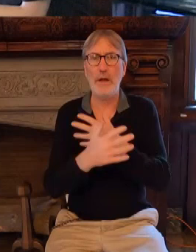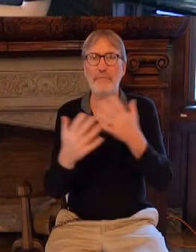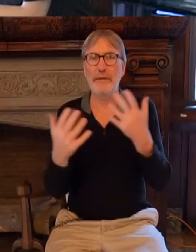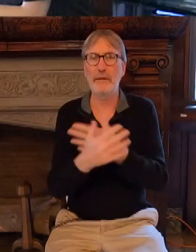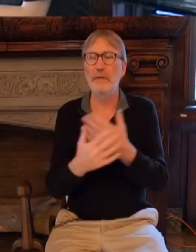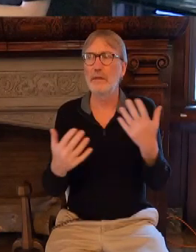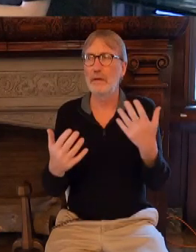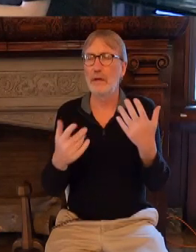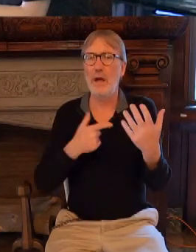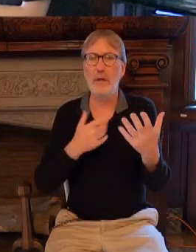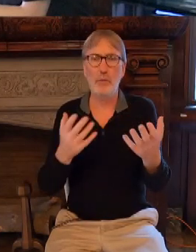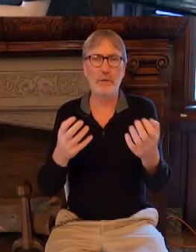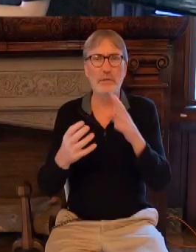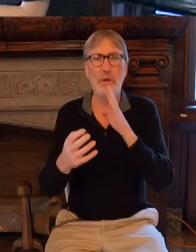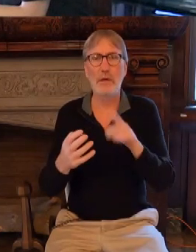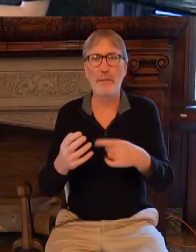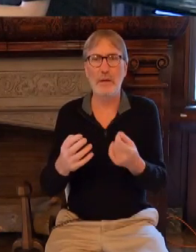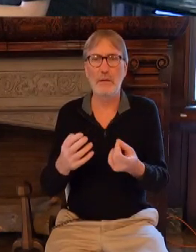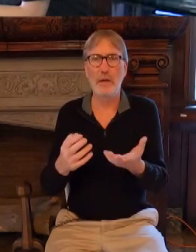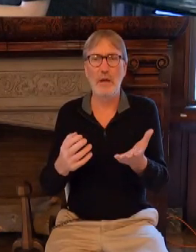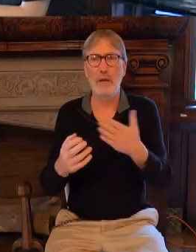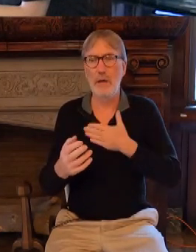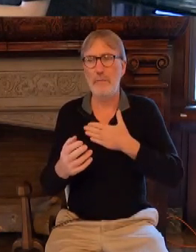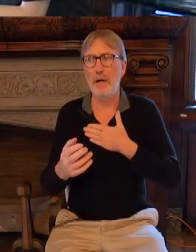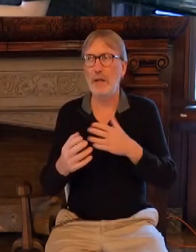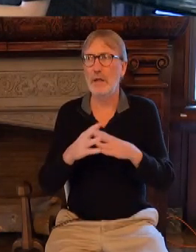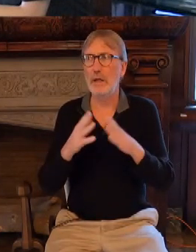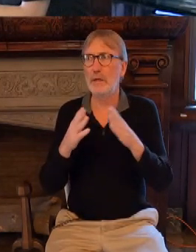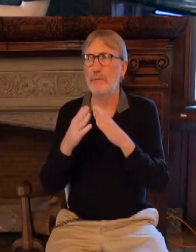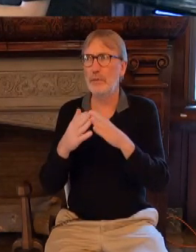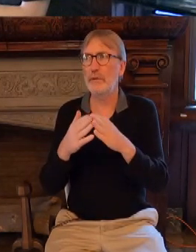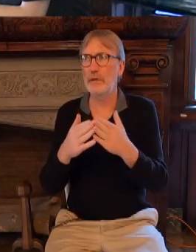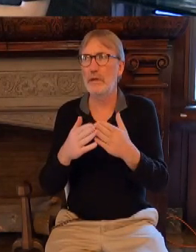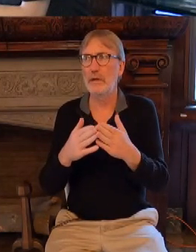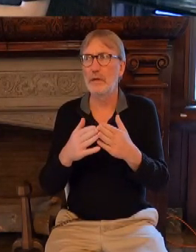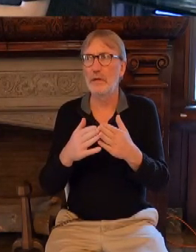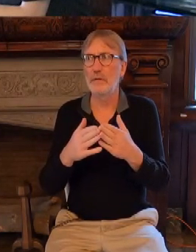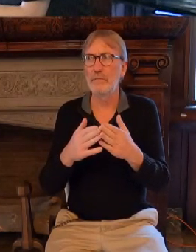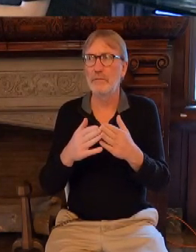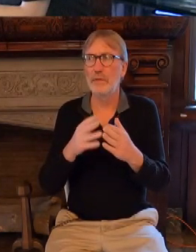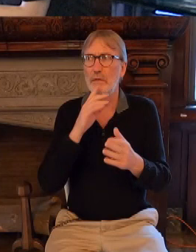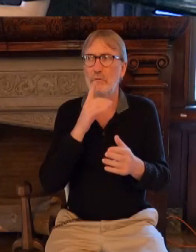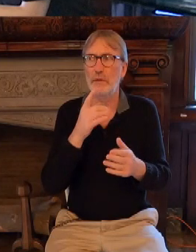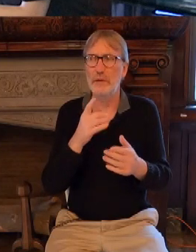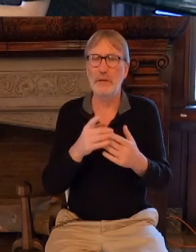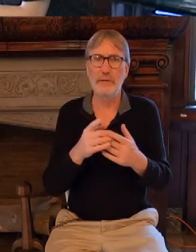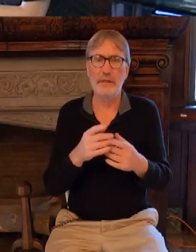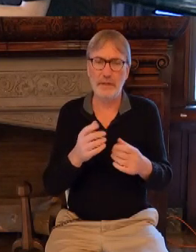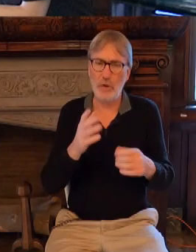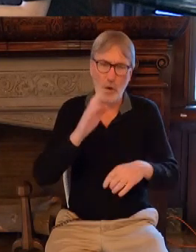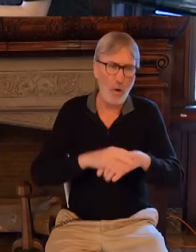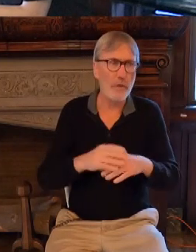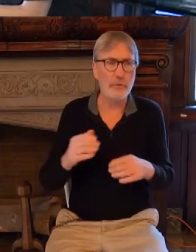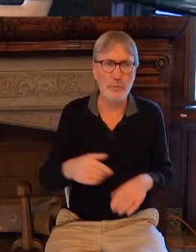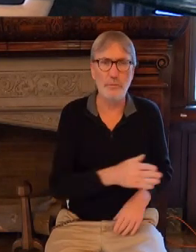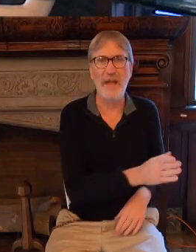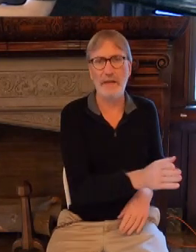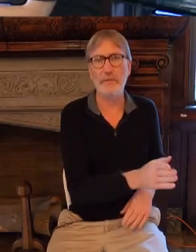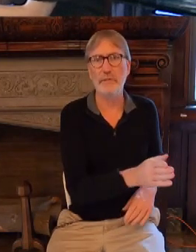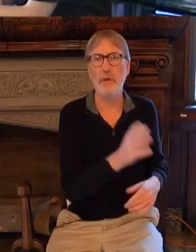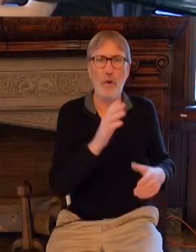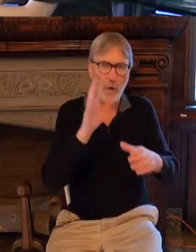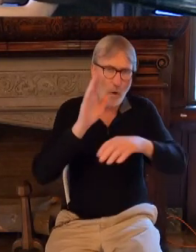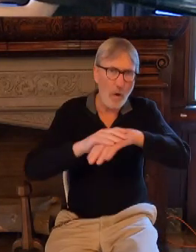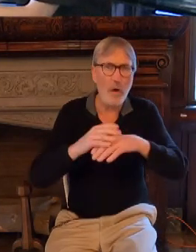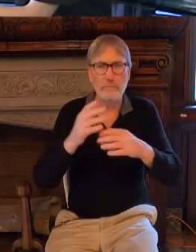highlight that our communities, I care about getting onto the corridor as well. I want to make